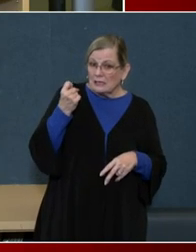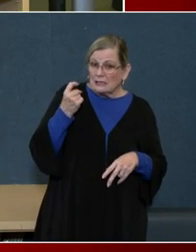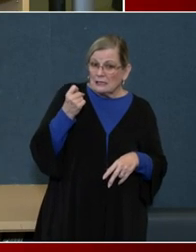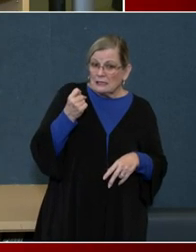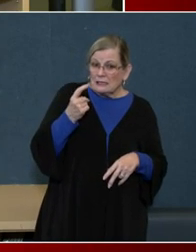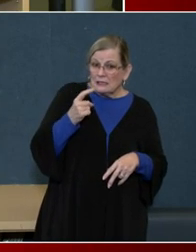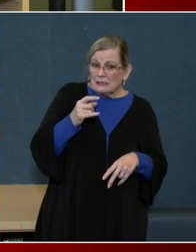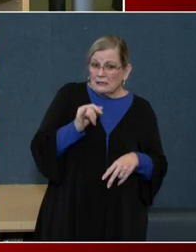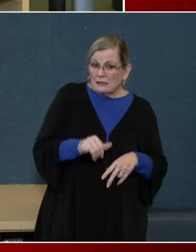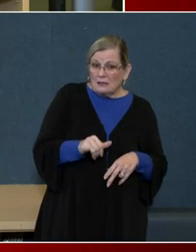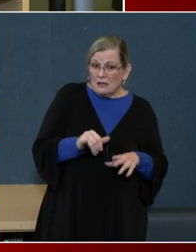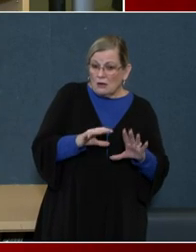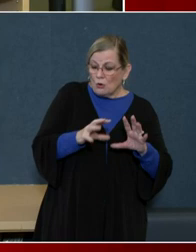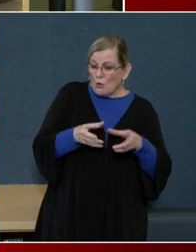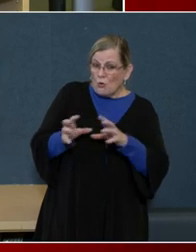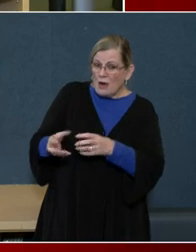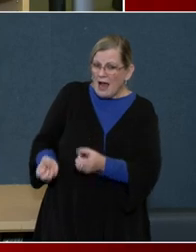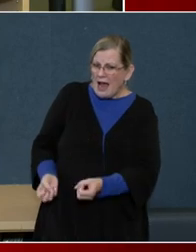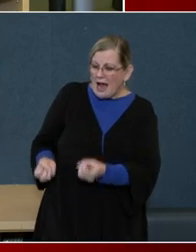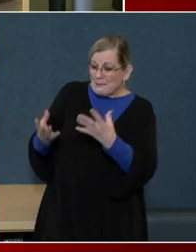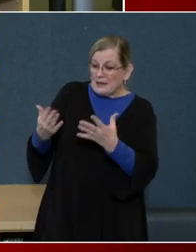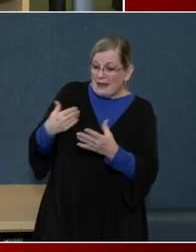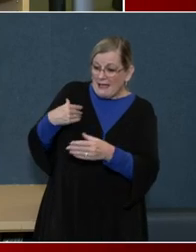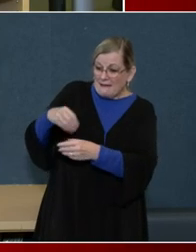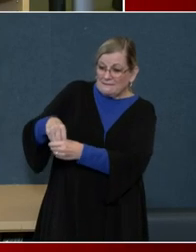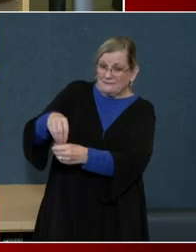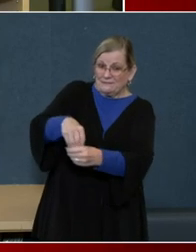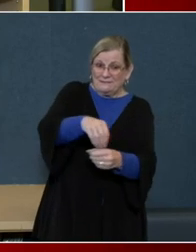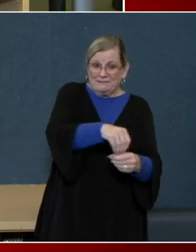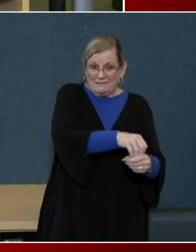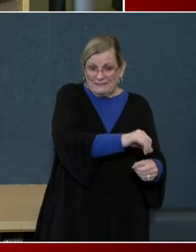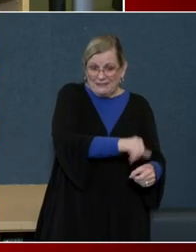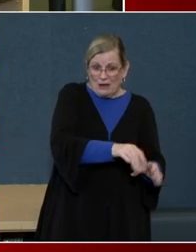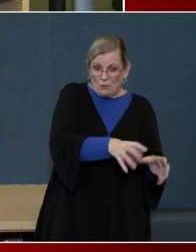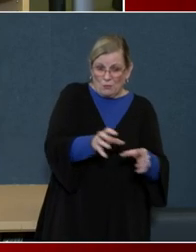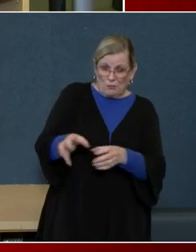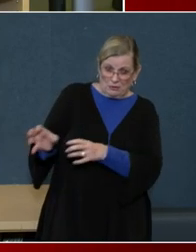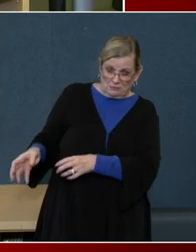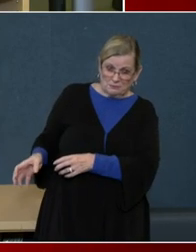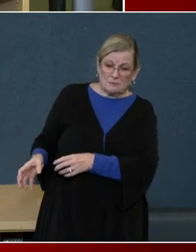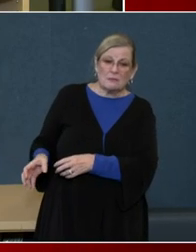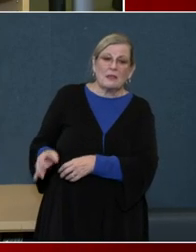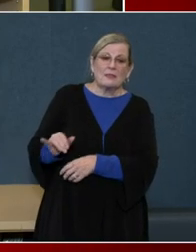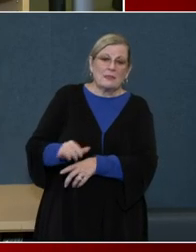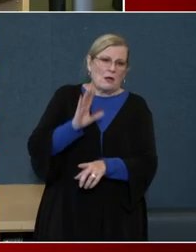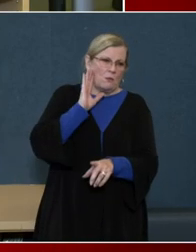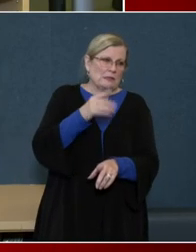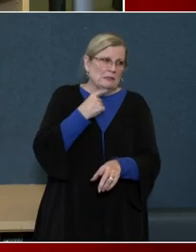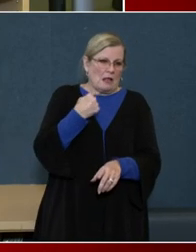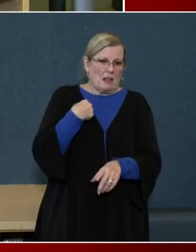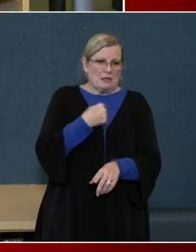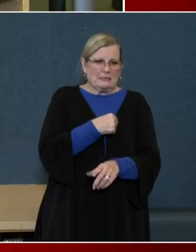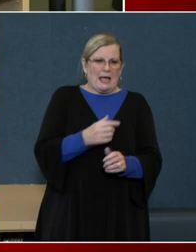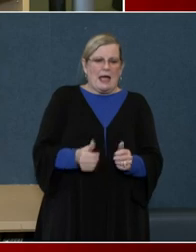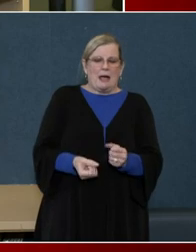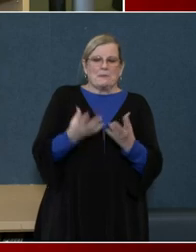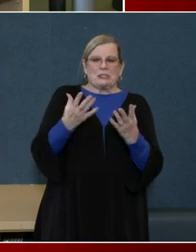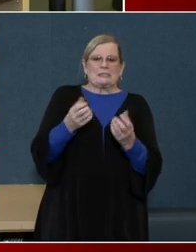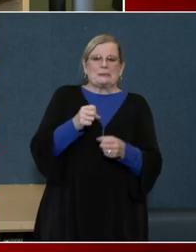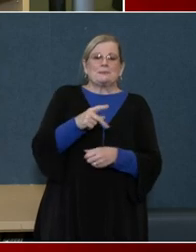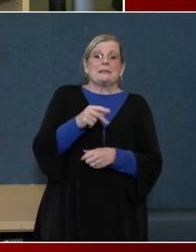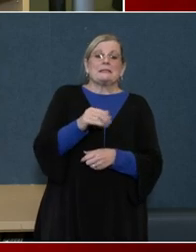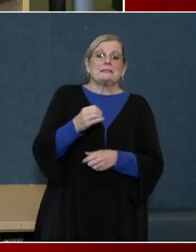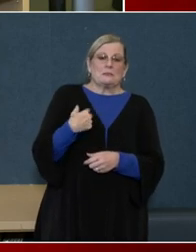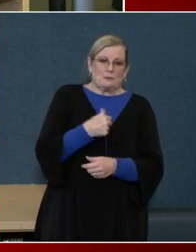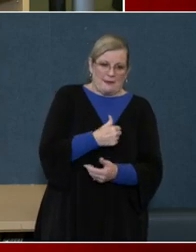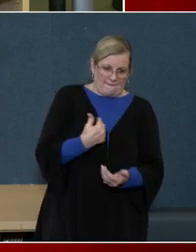cohort, how you utilize your space could dictate the number of students that you can serve. But I